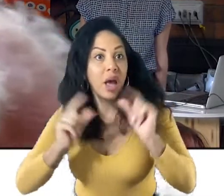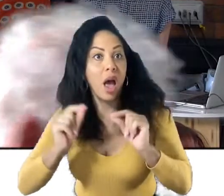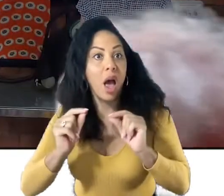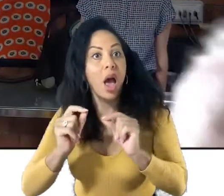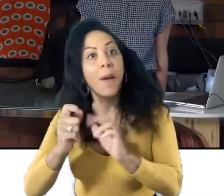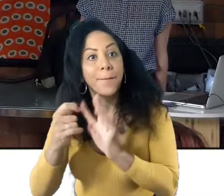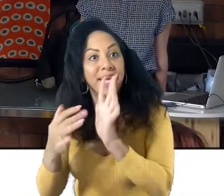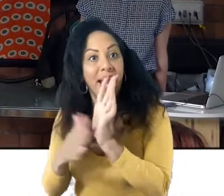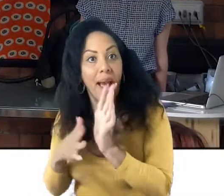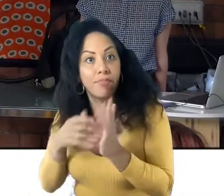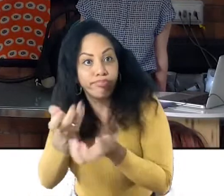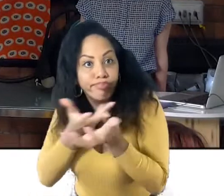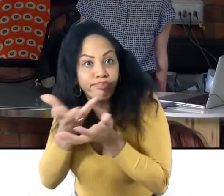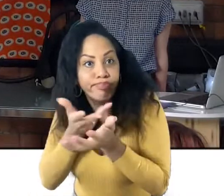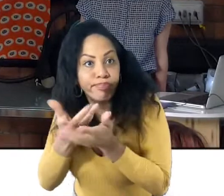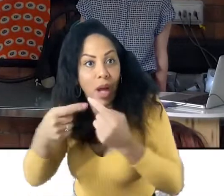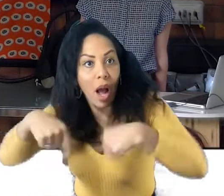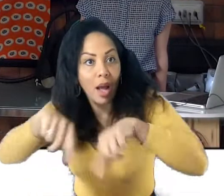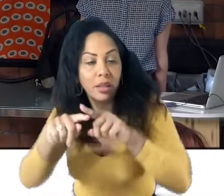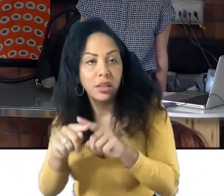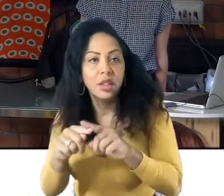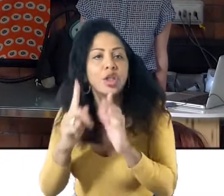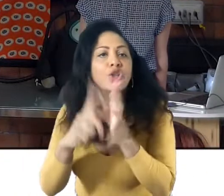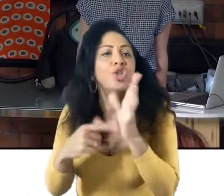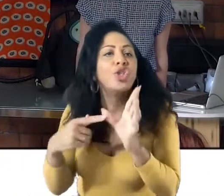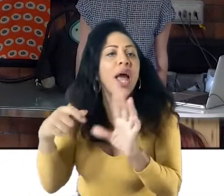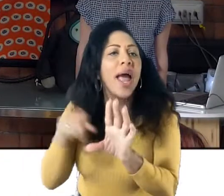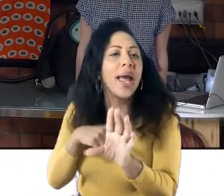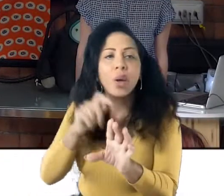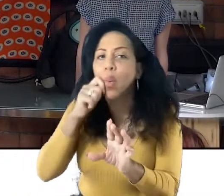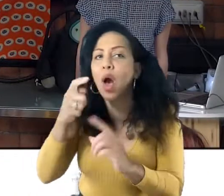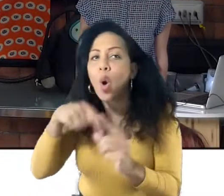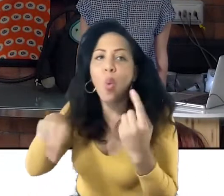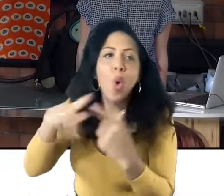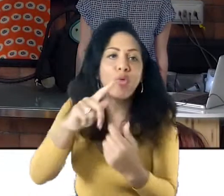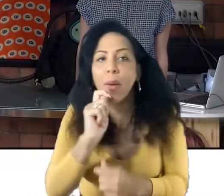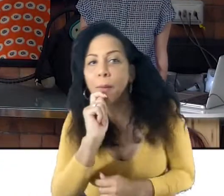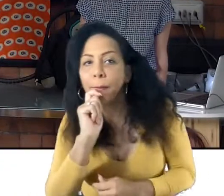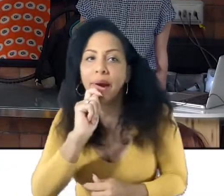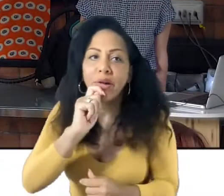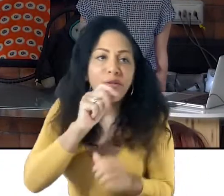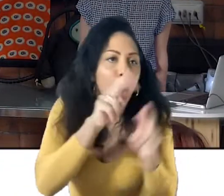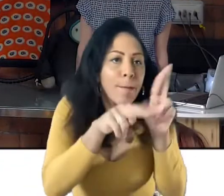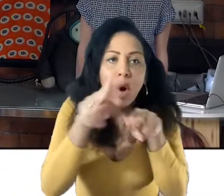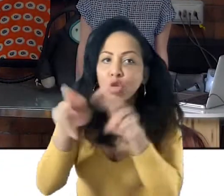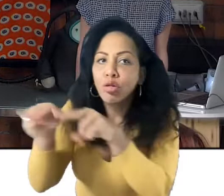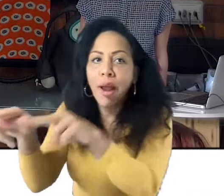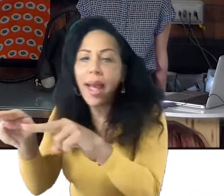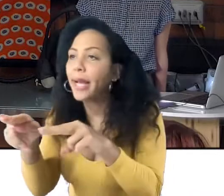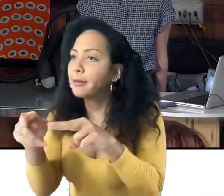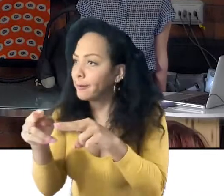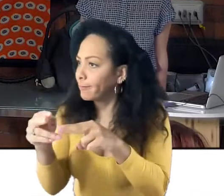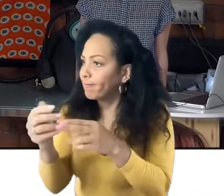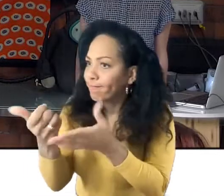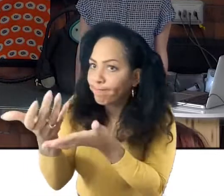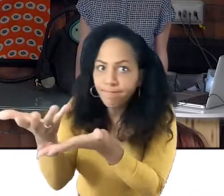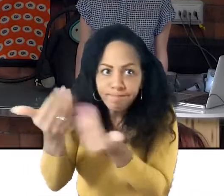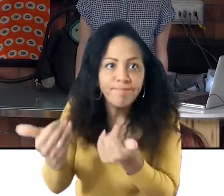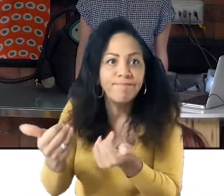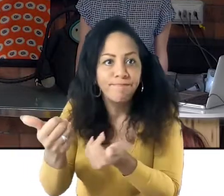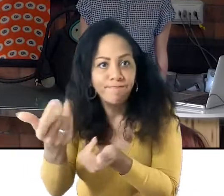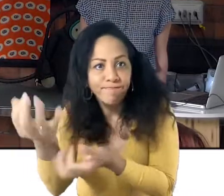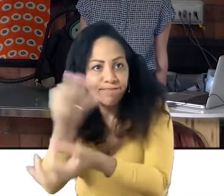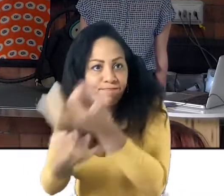I'll ask Jade to kind of moderate and wander around with a microphone, and we'll direct that bit of the talk at the end. You can get news on all our future talks by heading